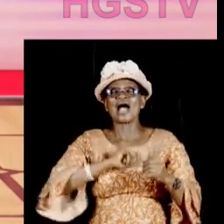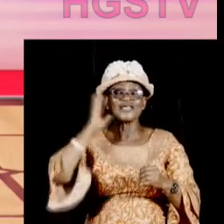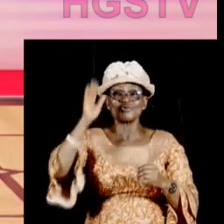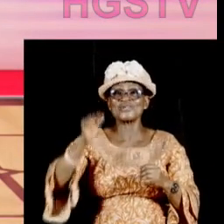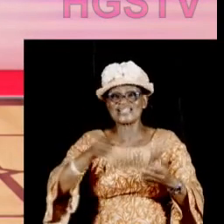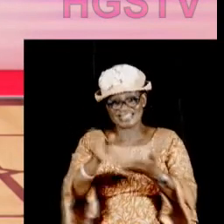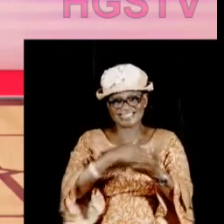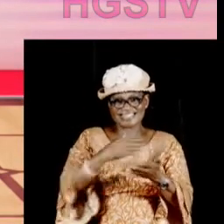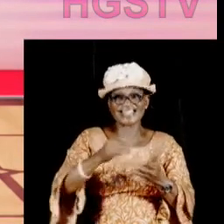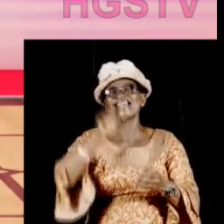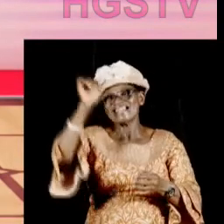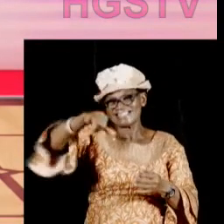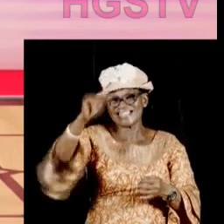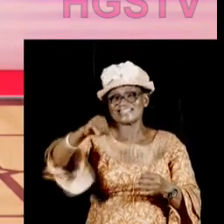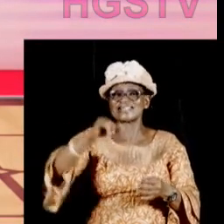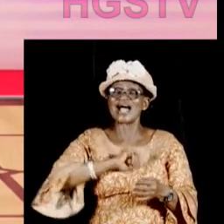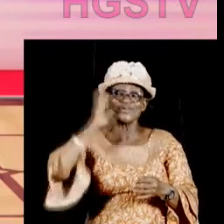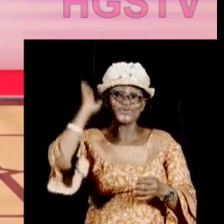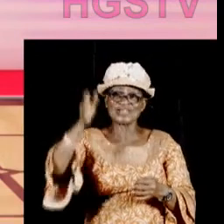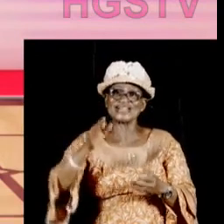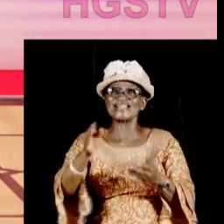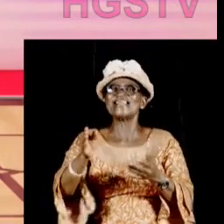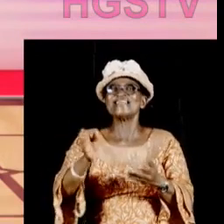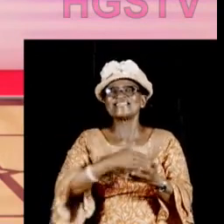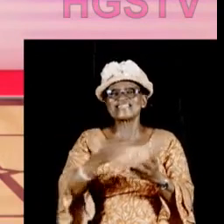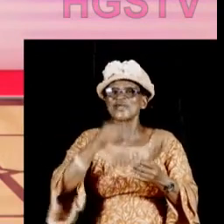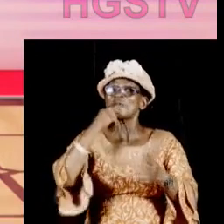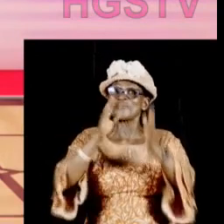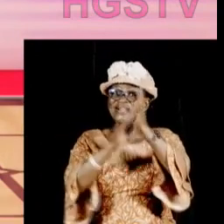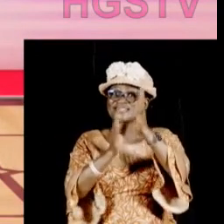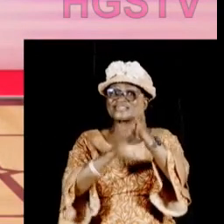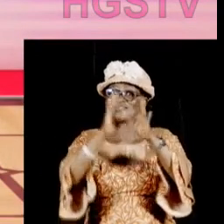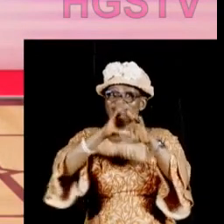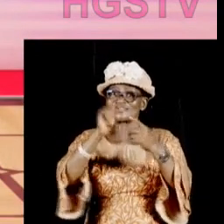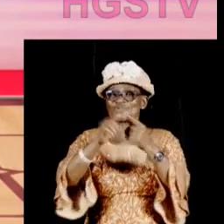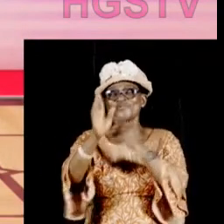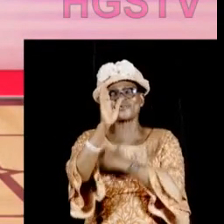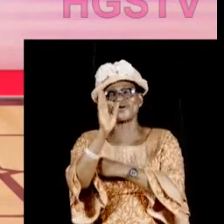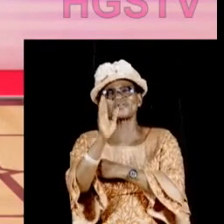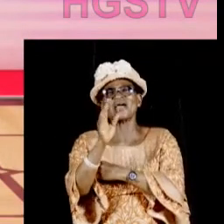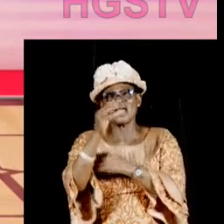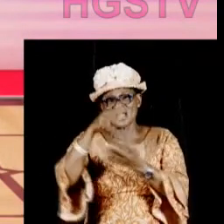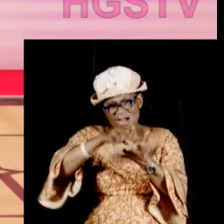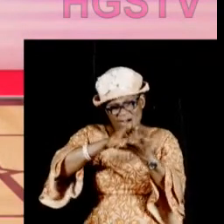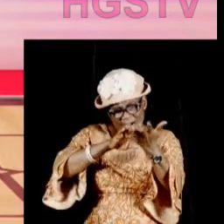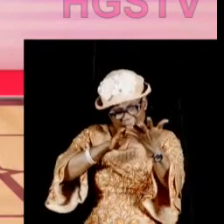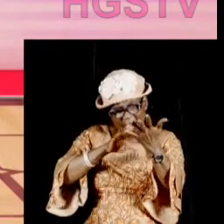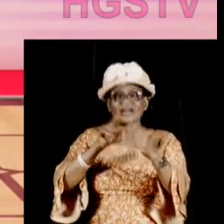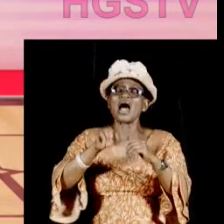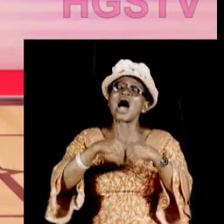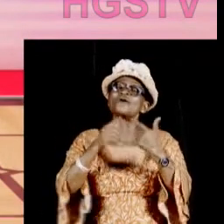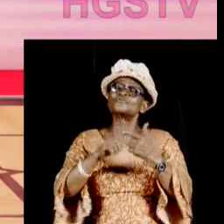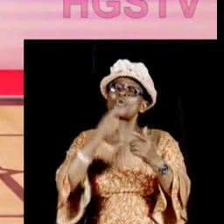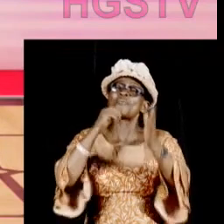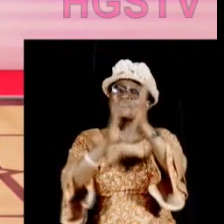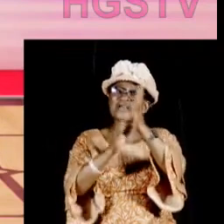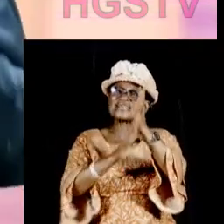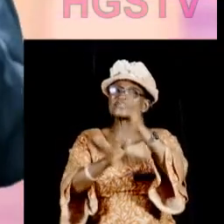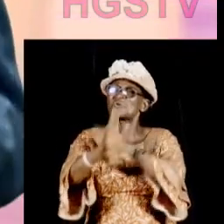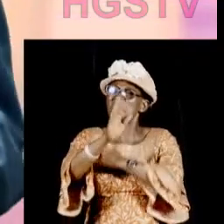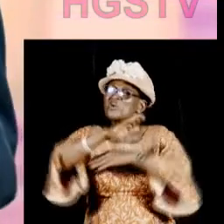I will sing praises unto the Lord. Learn how to praise God. Irrespective of every situation, irrespective of what is passing through